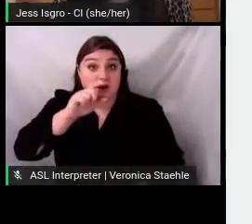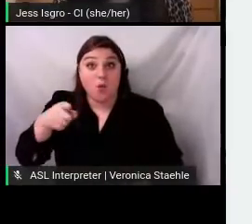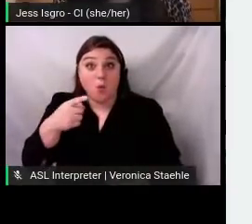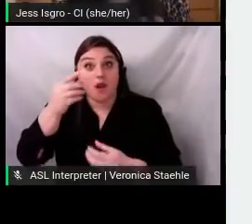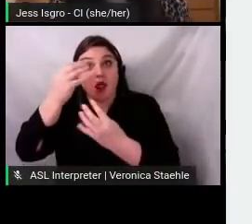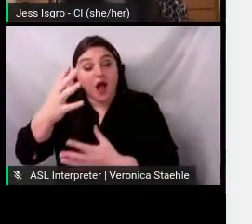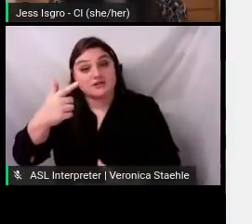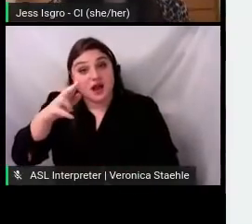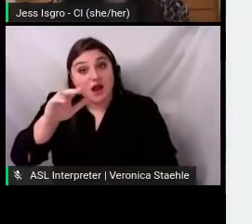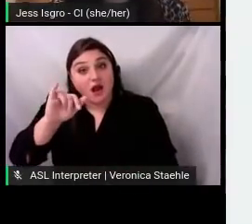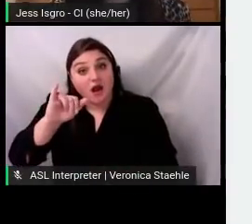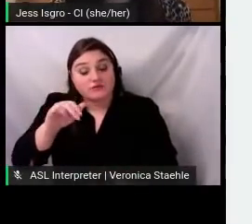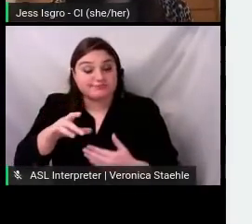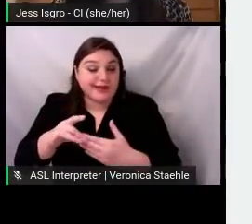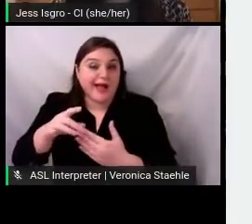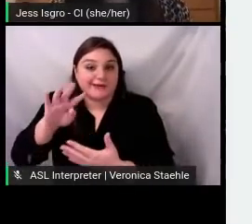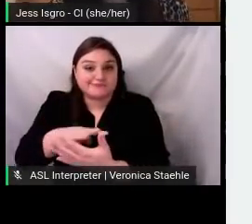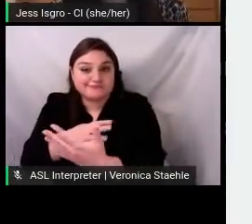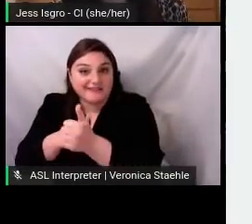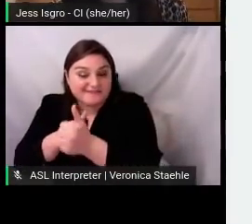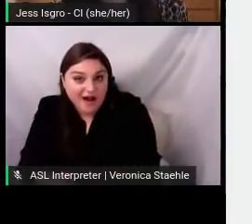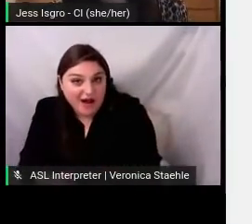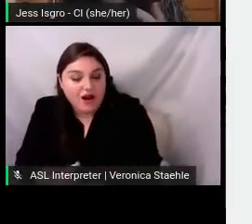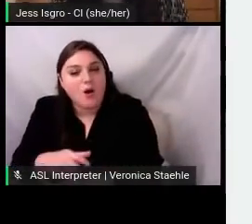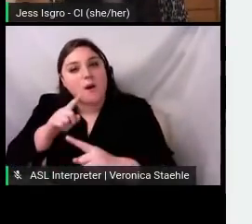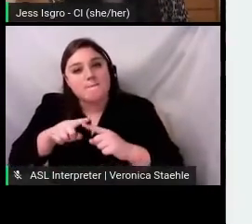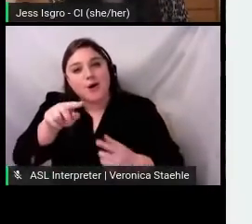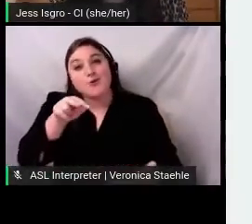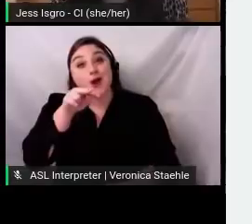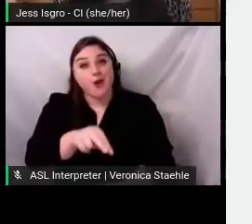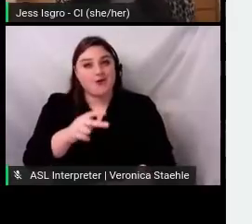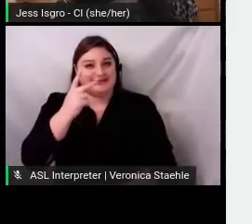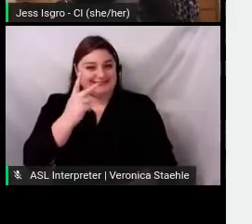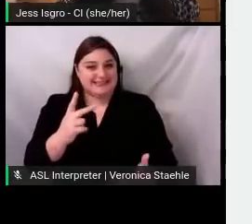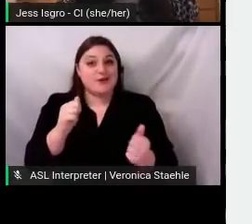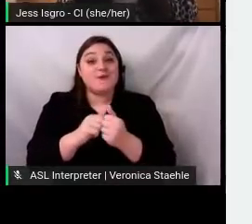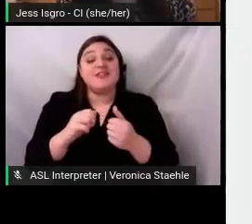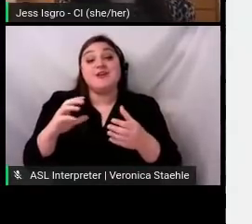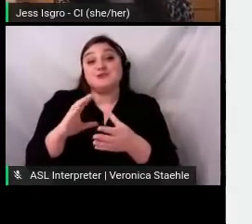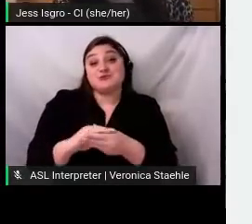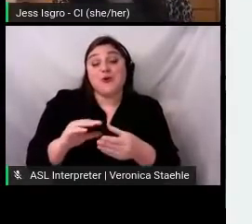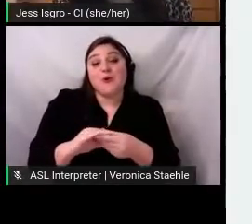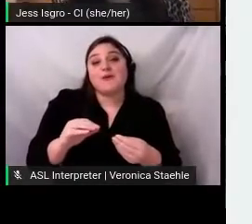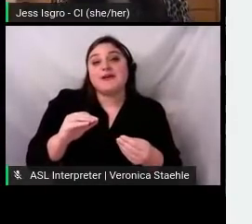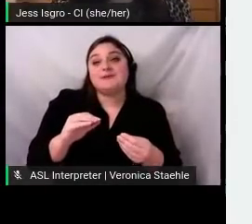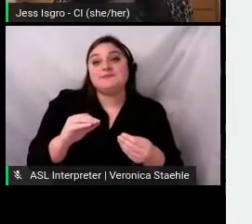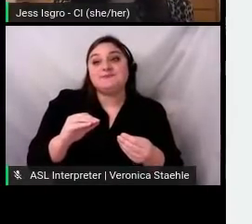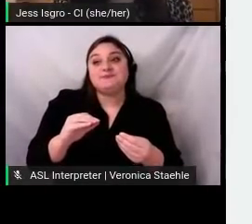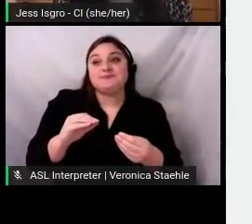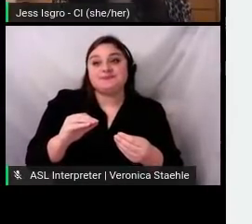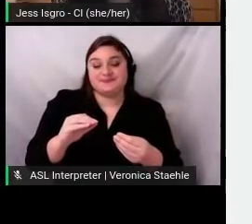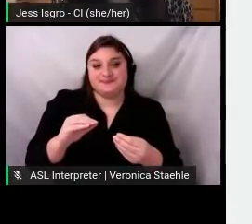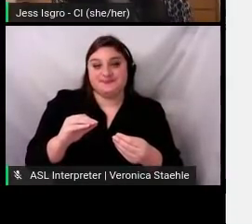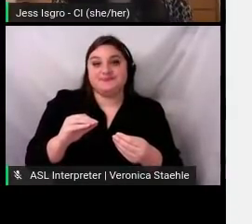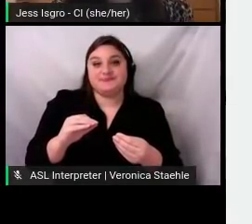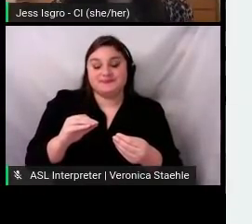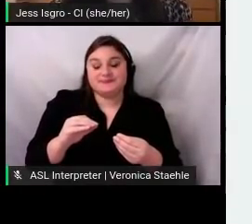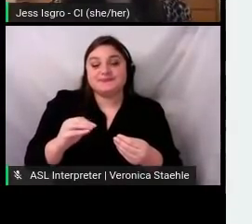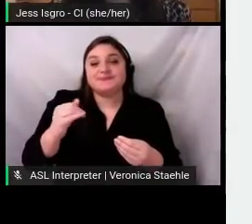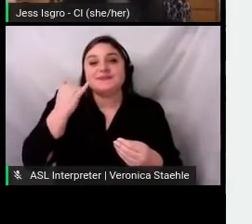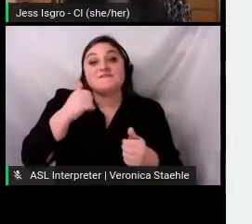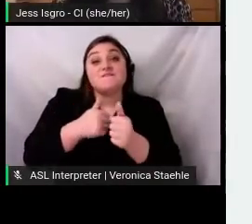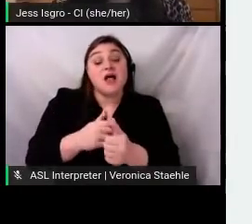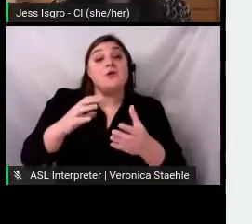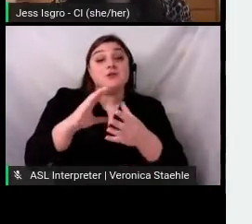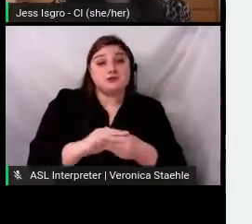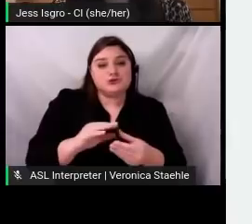see the story that you're able to tell about user engagement based on knowing that following some of these guidelines ends up driving really strong